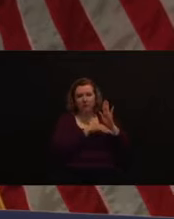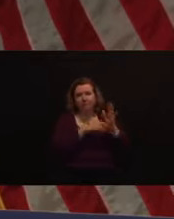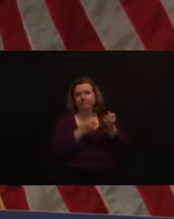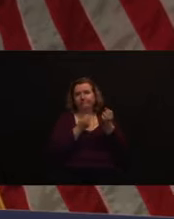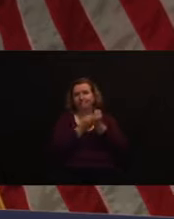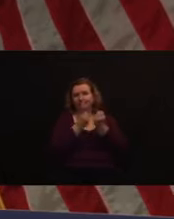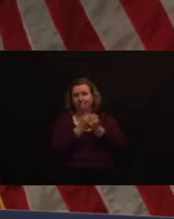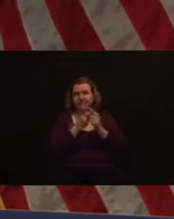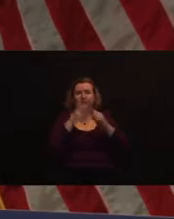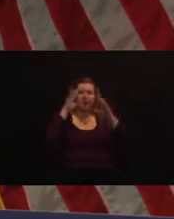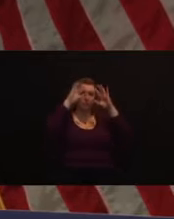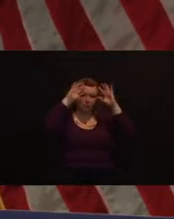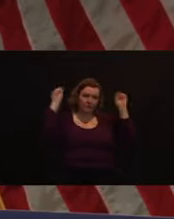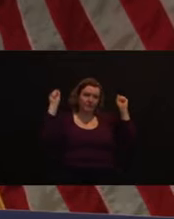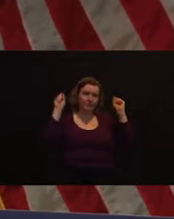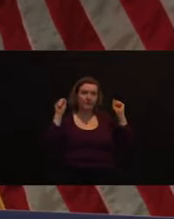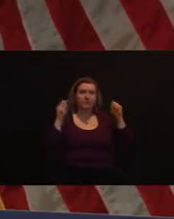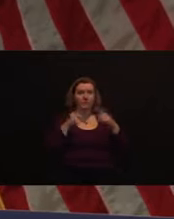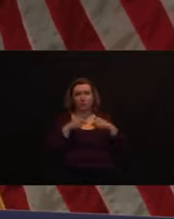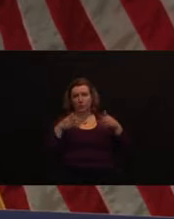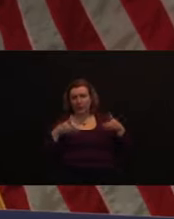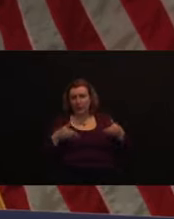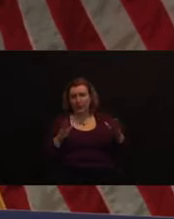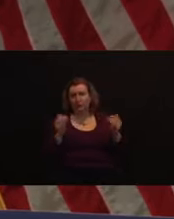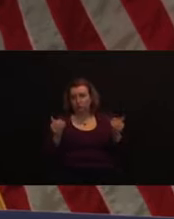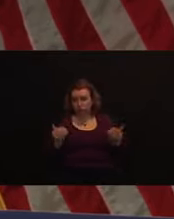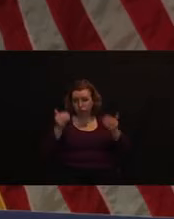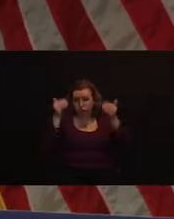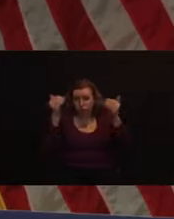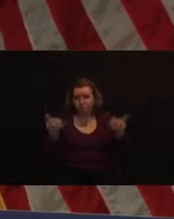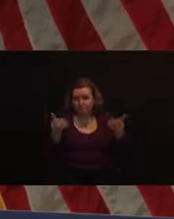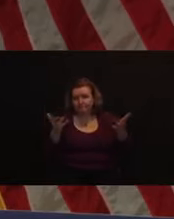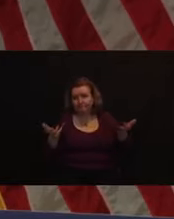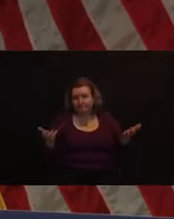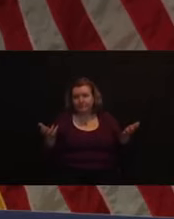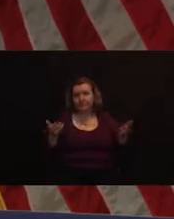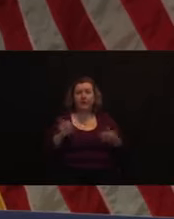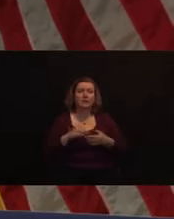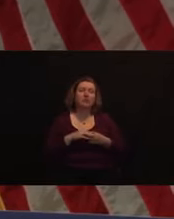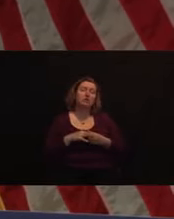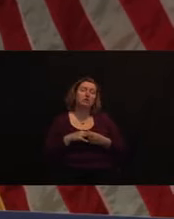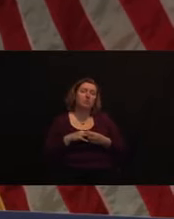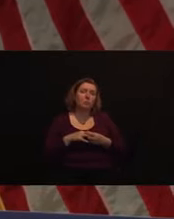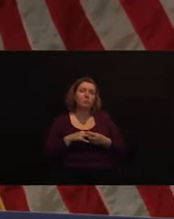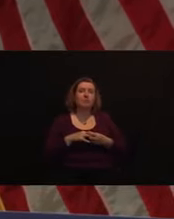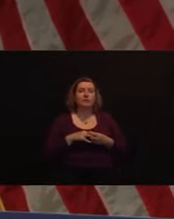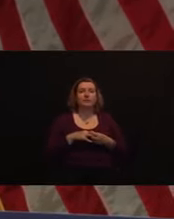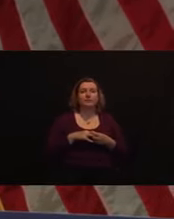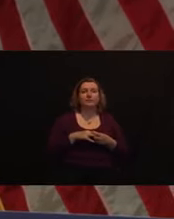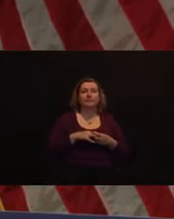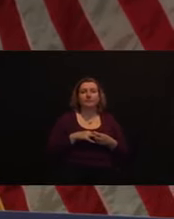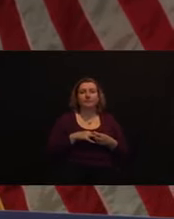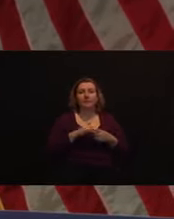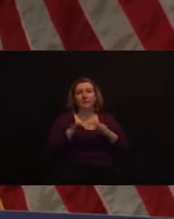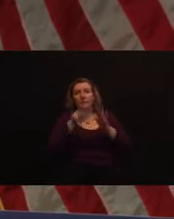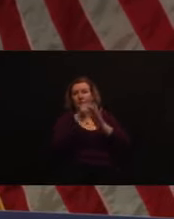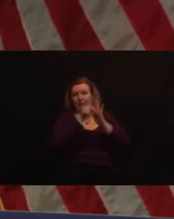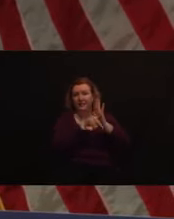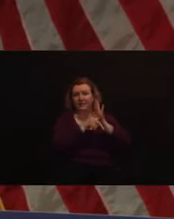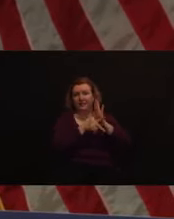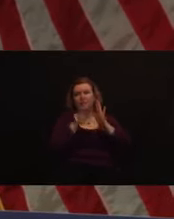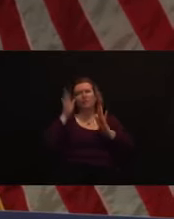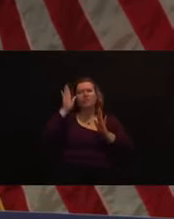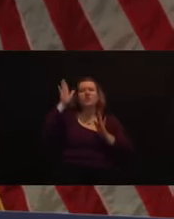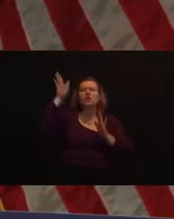to basically move forward. That's the point where you basically, make policy. But in the meantime, I think we'll be preparing for